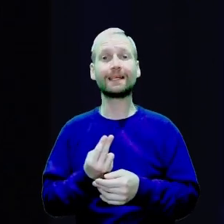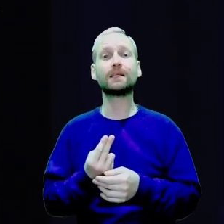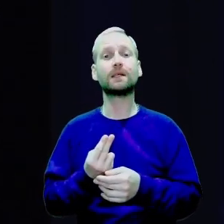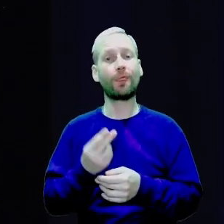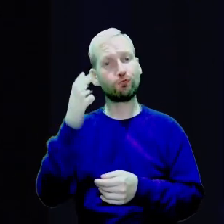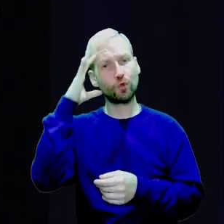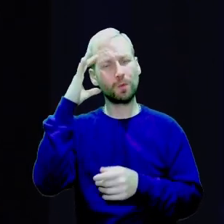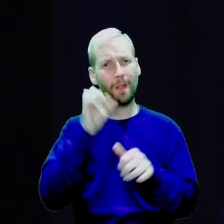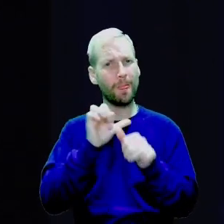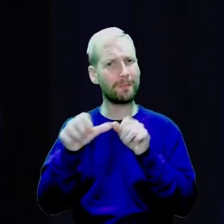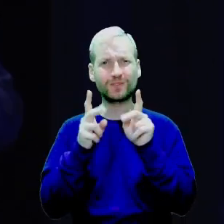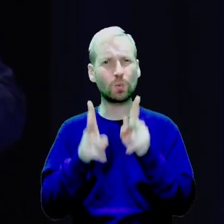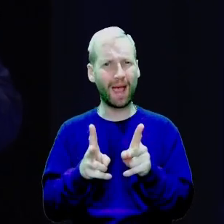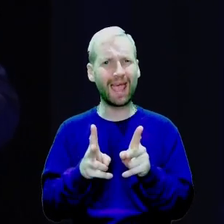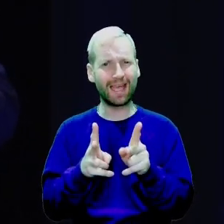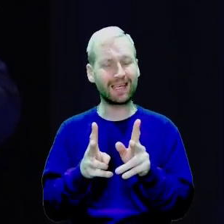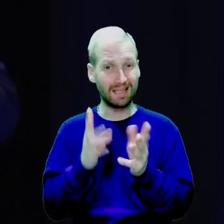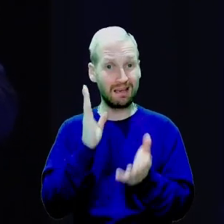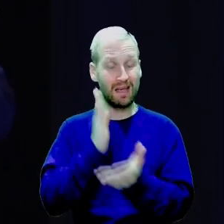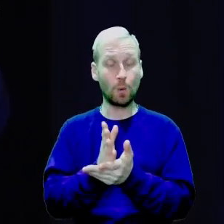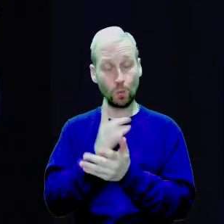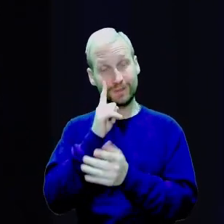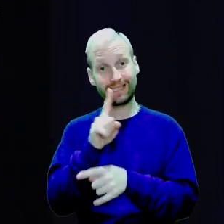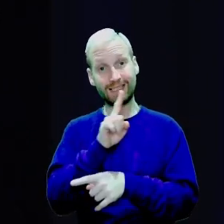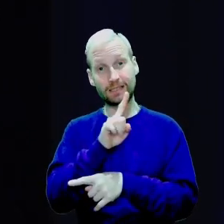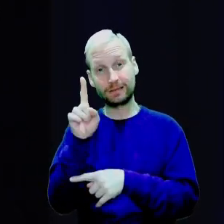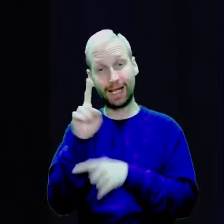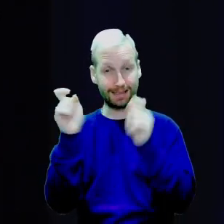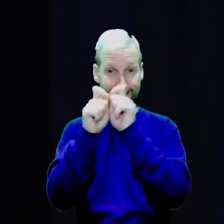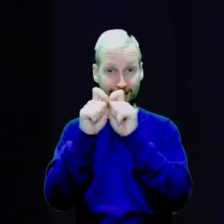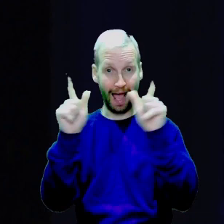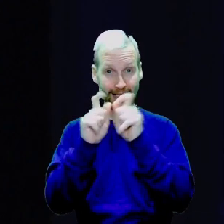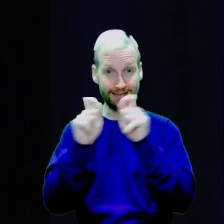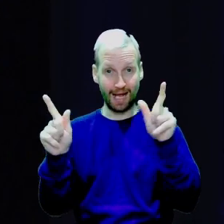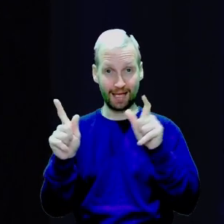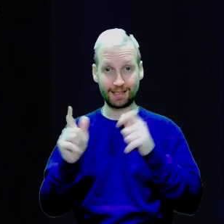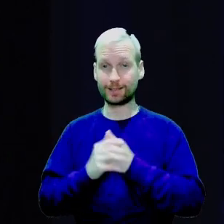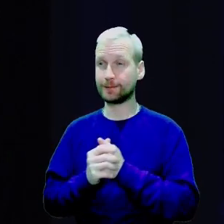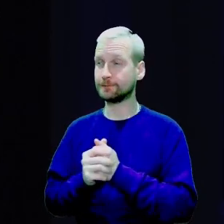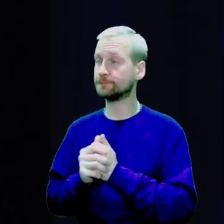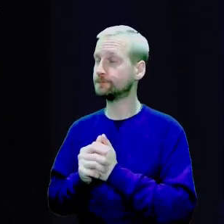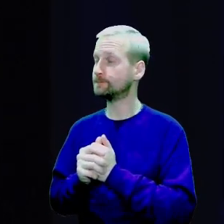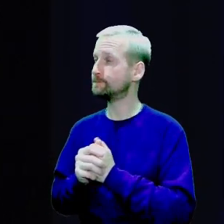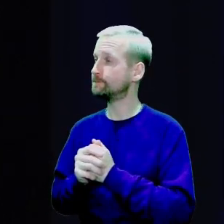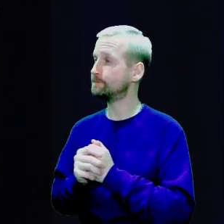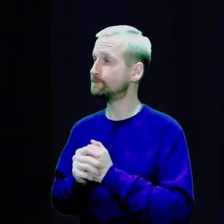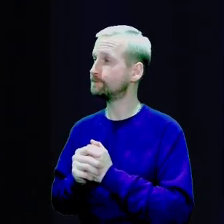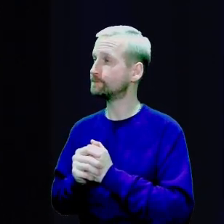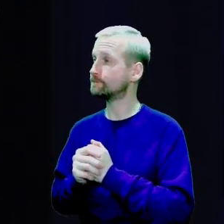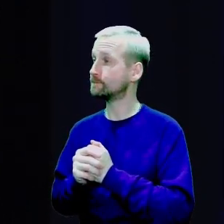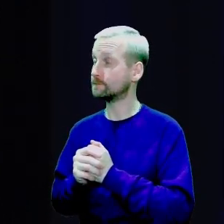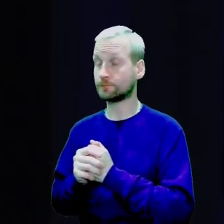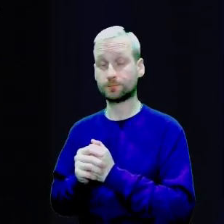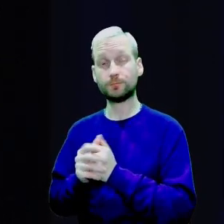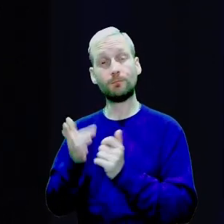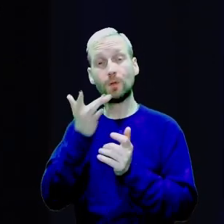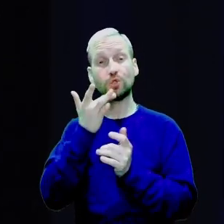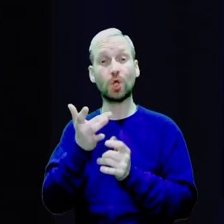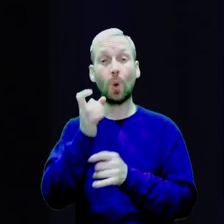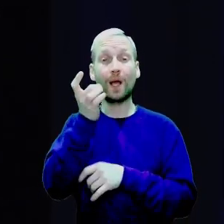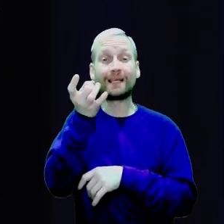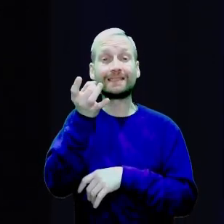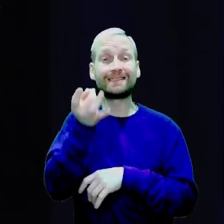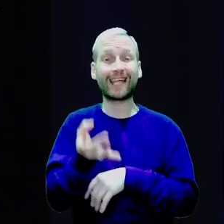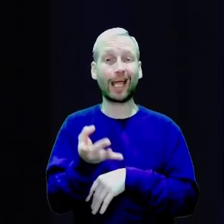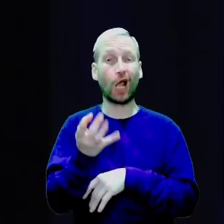way, and again you'll see that better on the next couple of slides. So the next slide is the single room. So you'll see